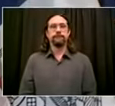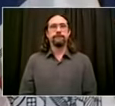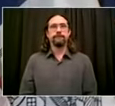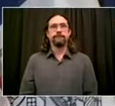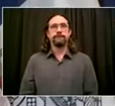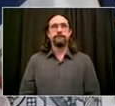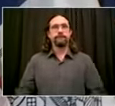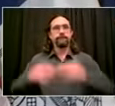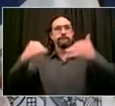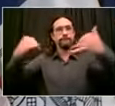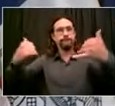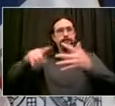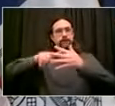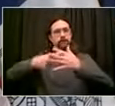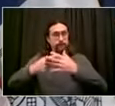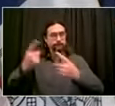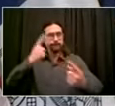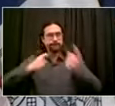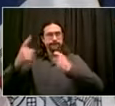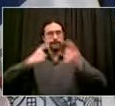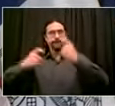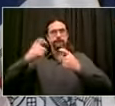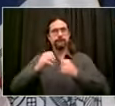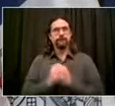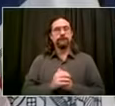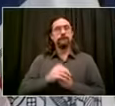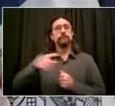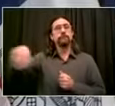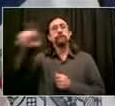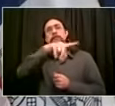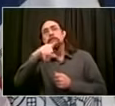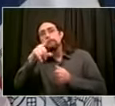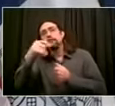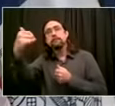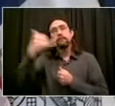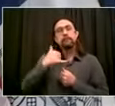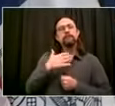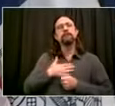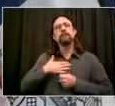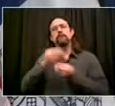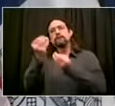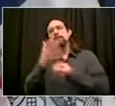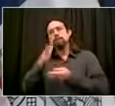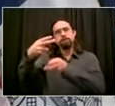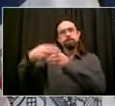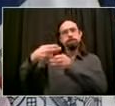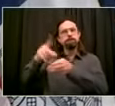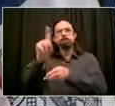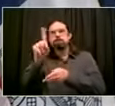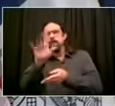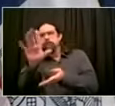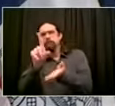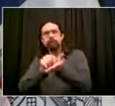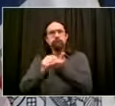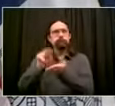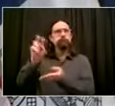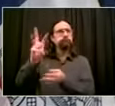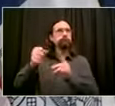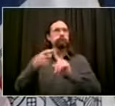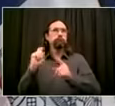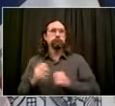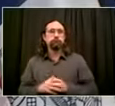in the media, and please let me know the name and outlet of each journalist. Hi, all. We'll now begin our Q&A. With us